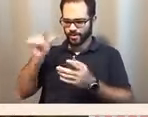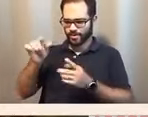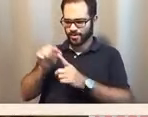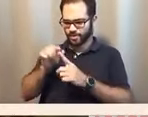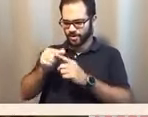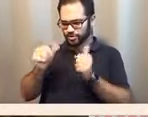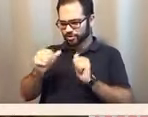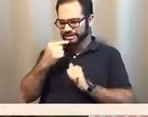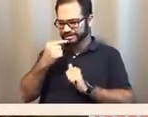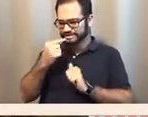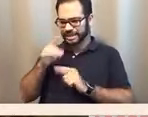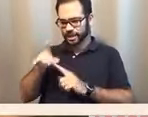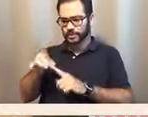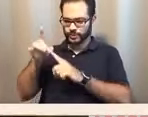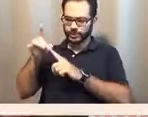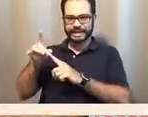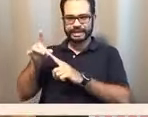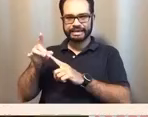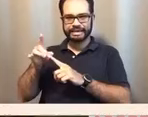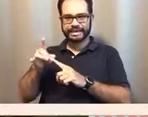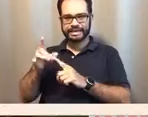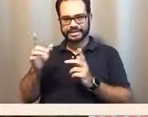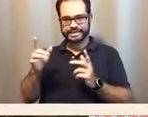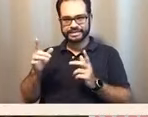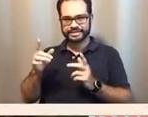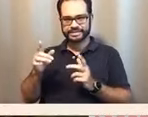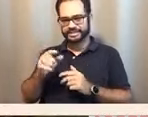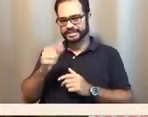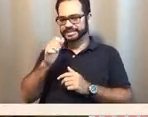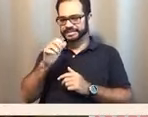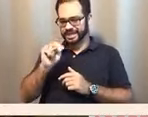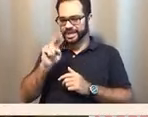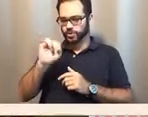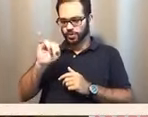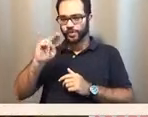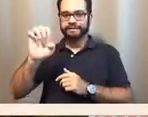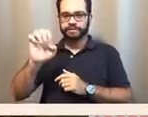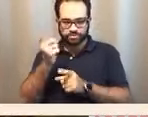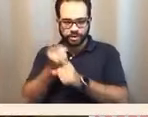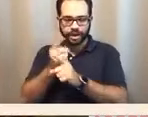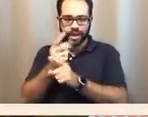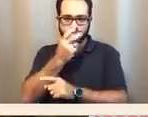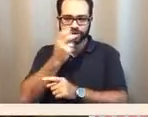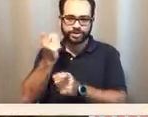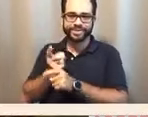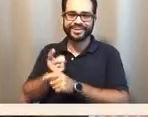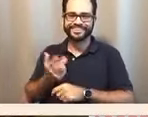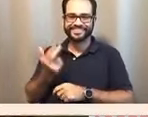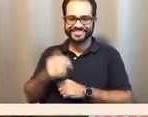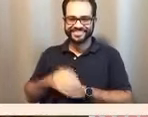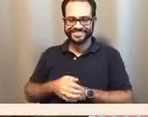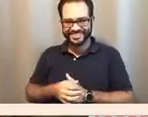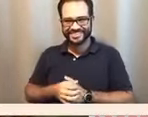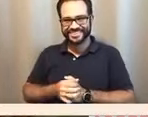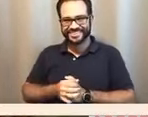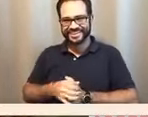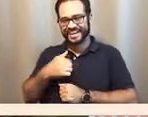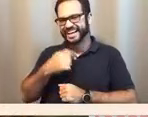Unique. Genuine. Genuine. Genuine. That's it. Genuine. I said